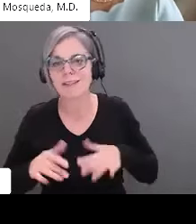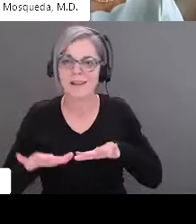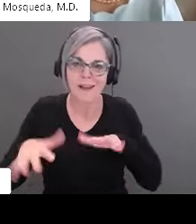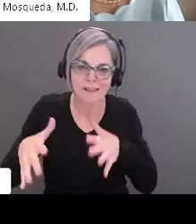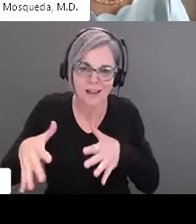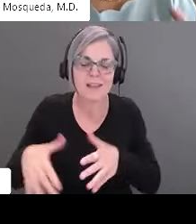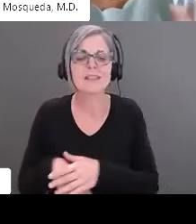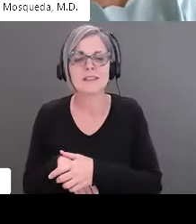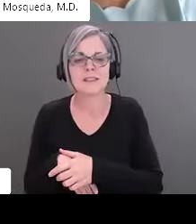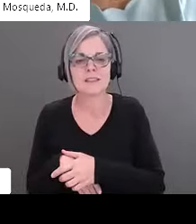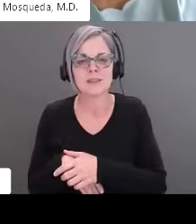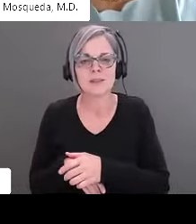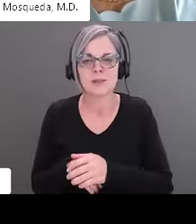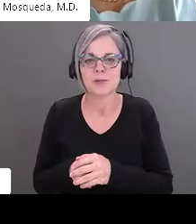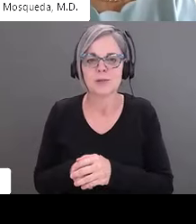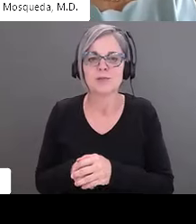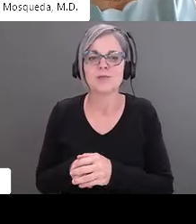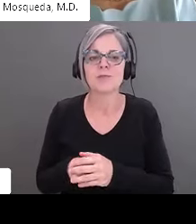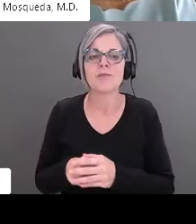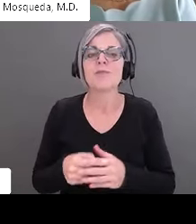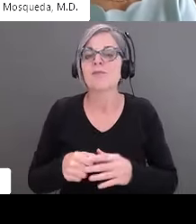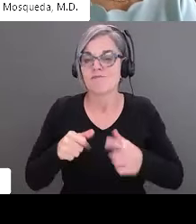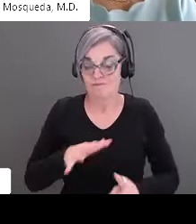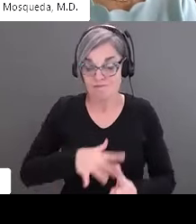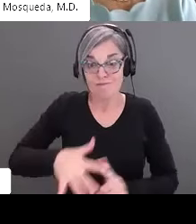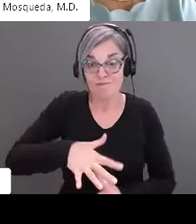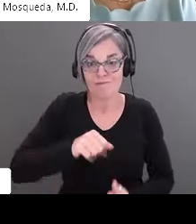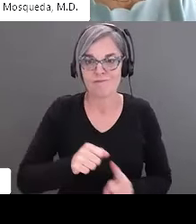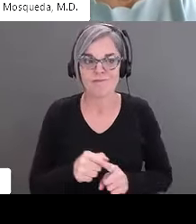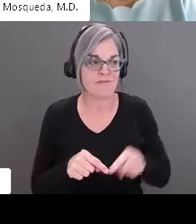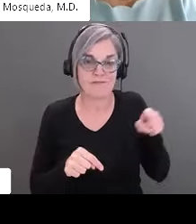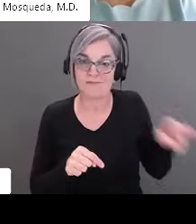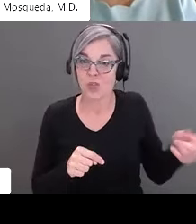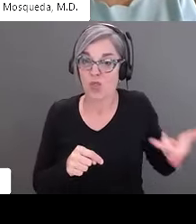about the context, right? Strained relationships, limited social contact.